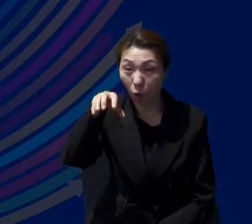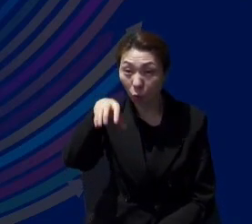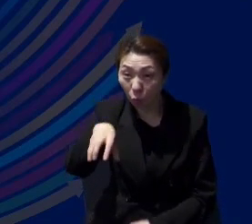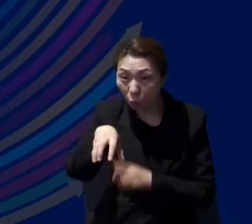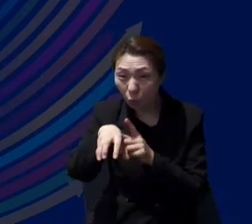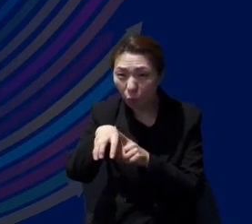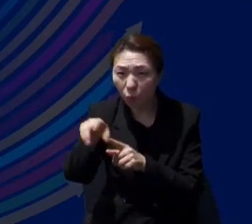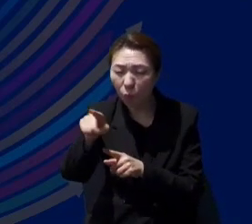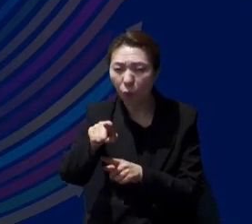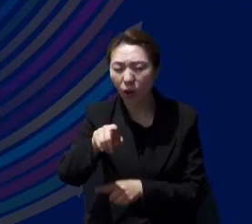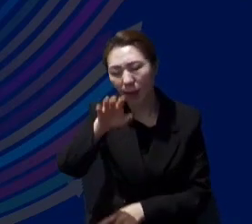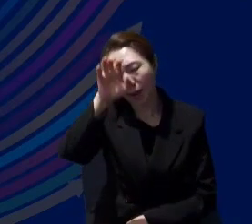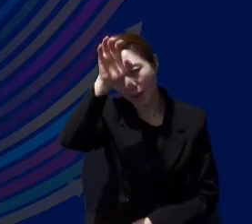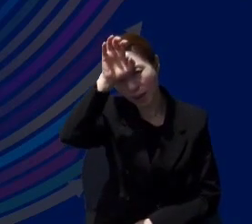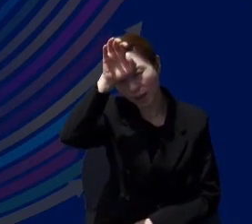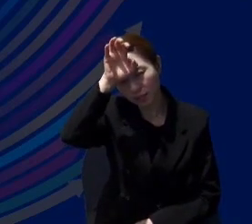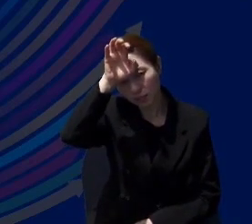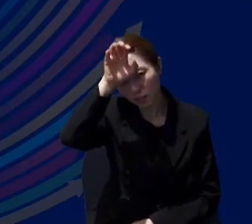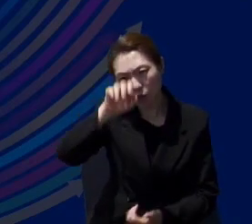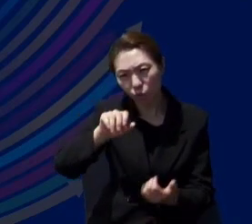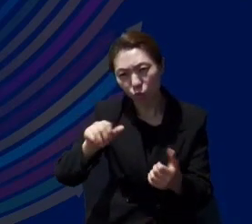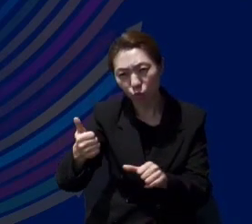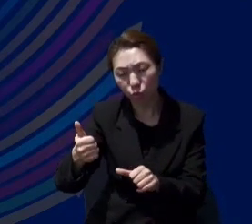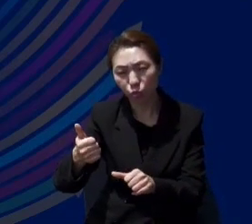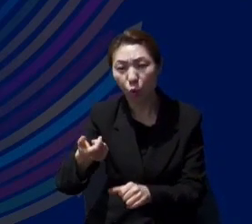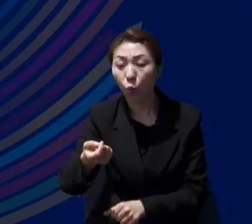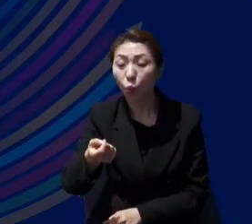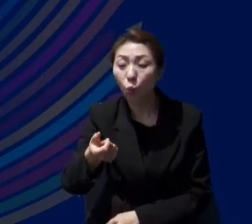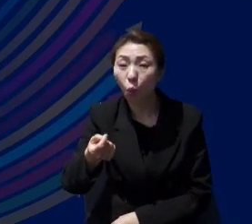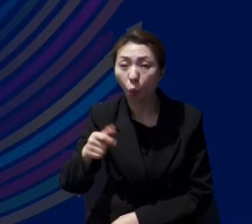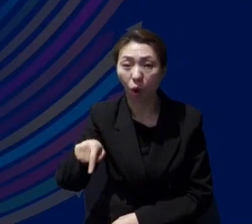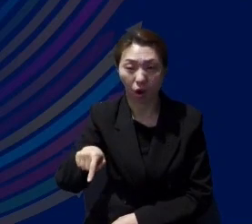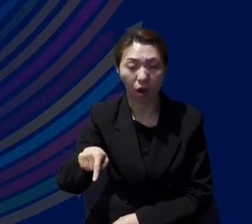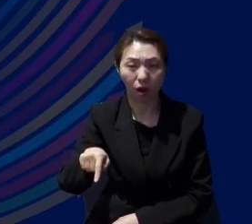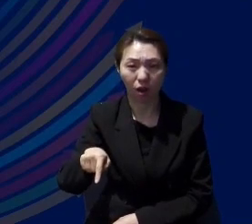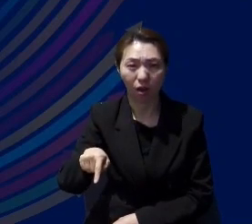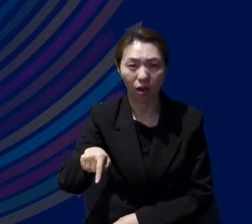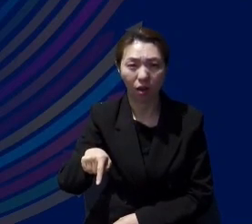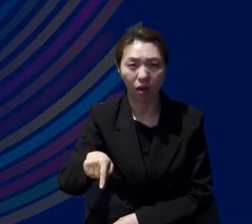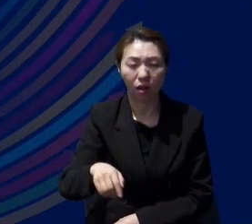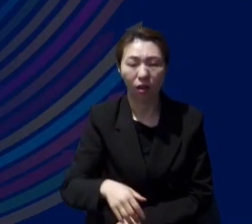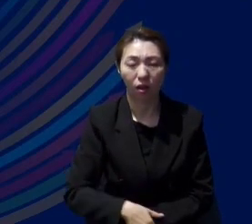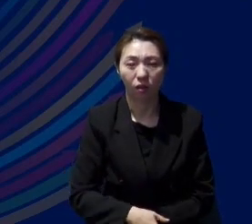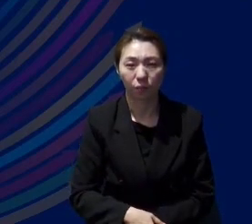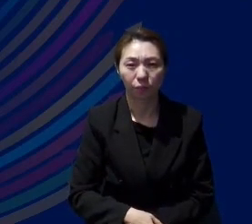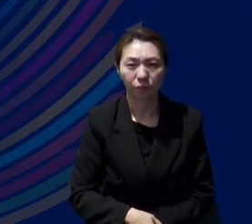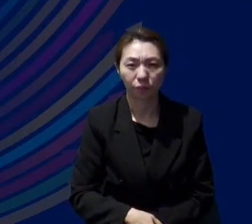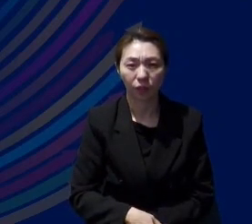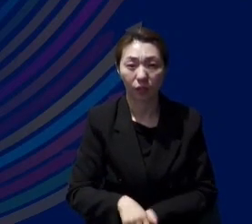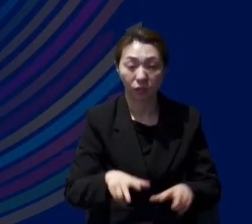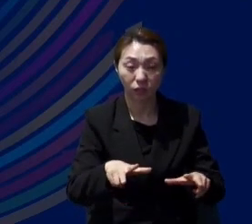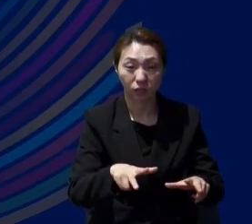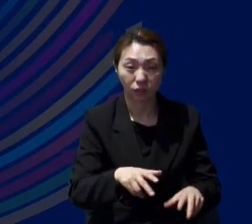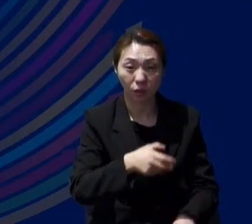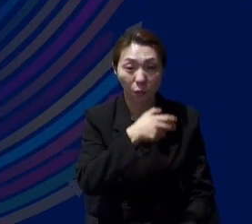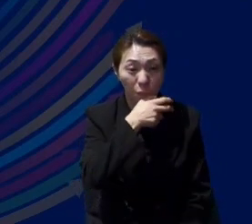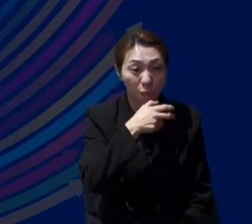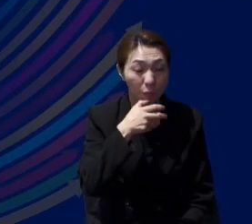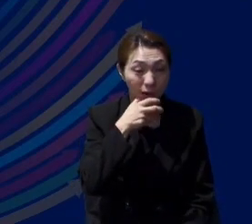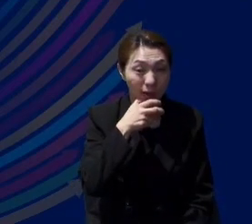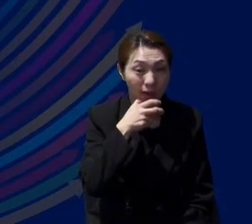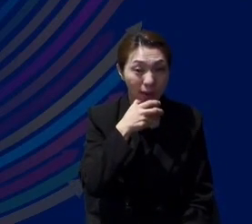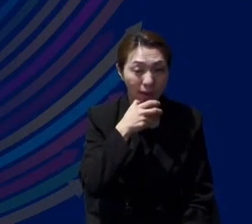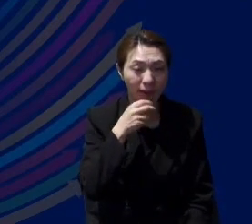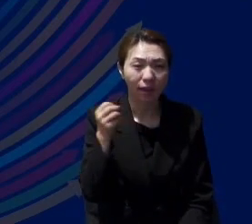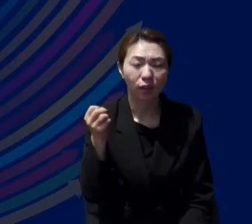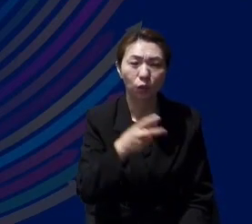And then you have these quite dark oranges and browns, which are places where there's actually quite a sizable amount of HIV mortality.